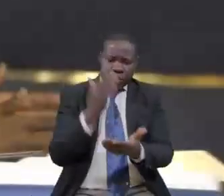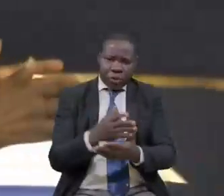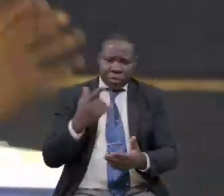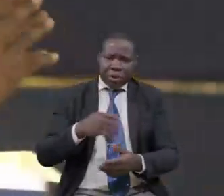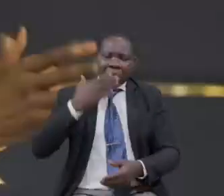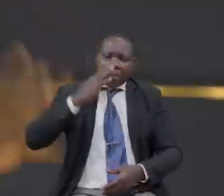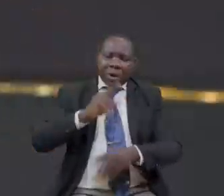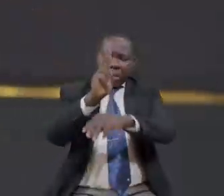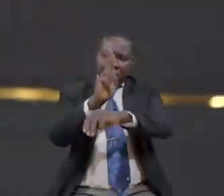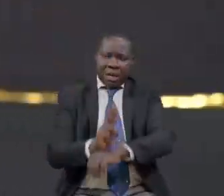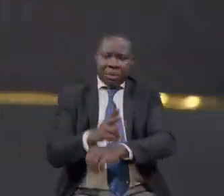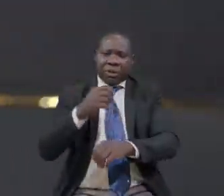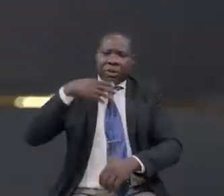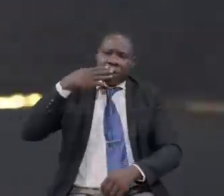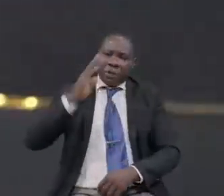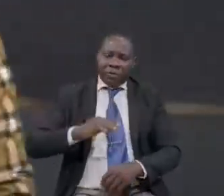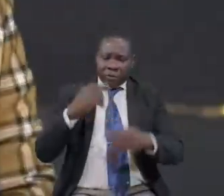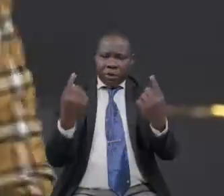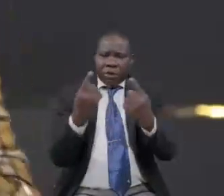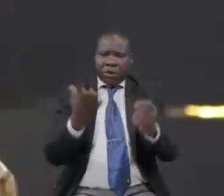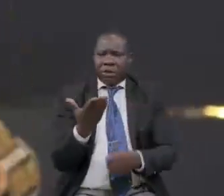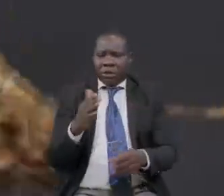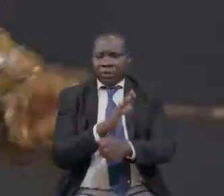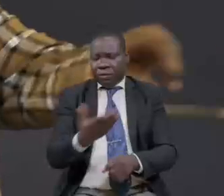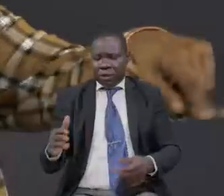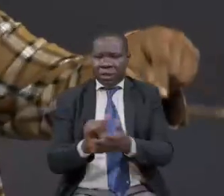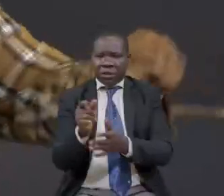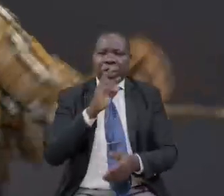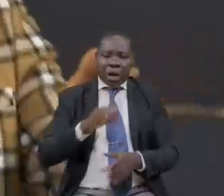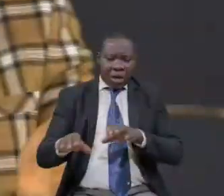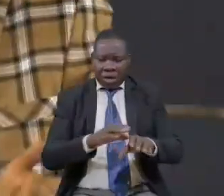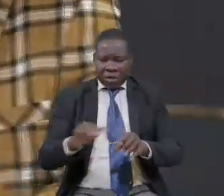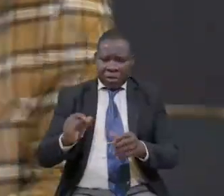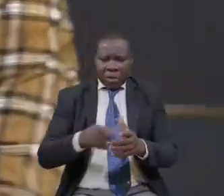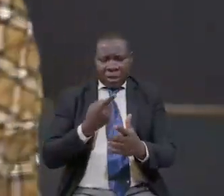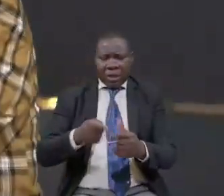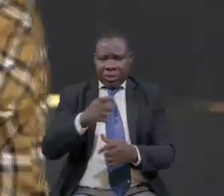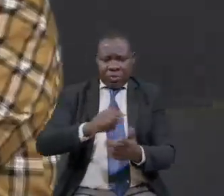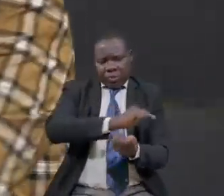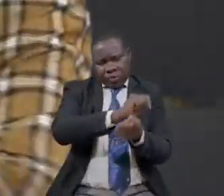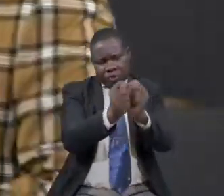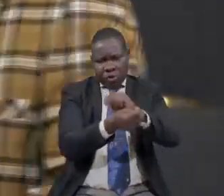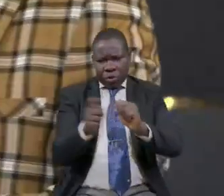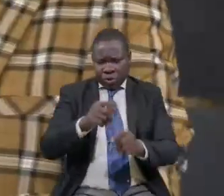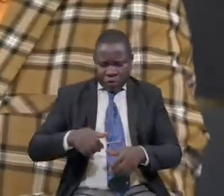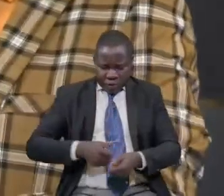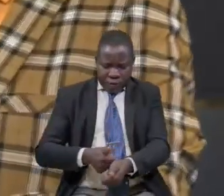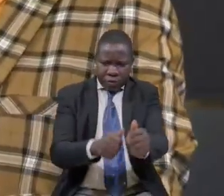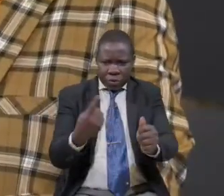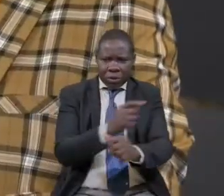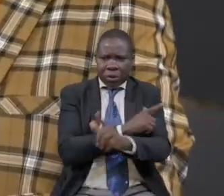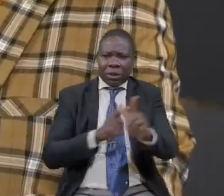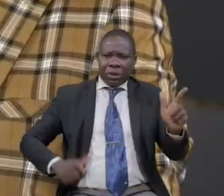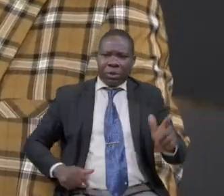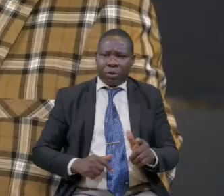habits, the sinful things you've been doing. And then you turn, you follow the Lord. Mercy